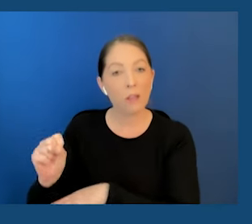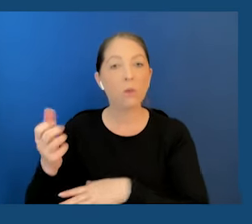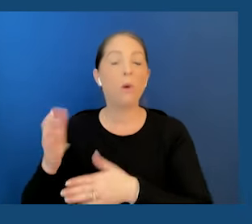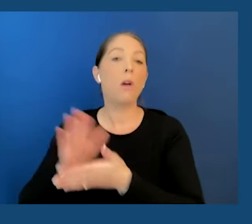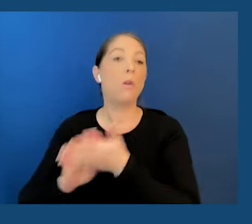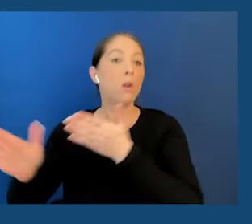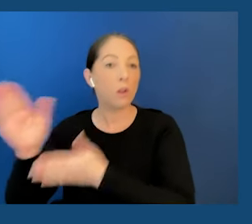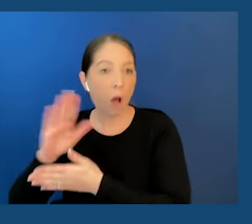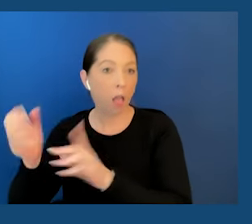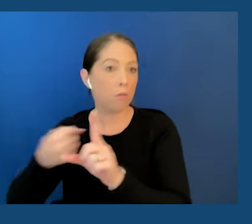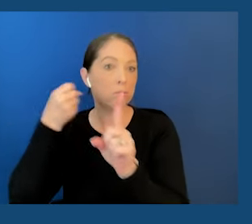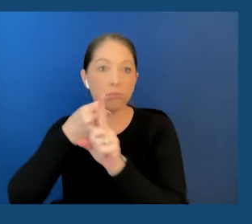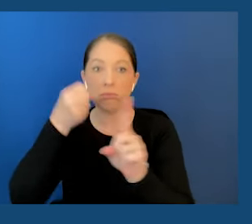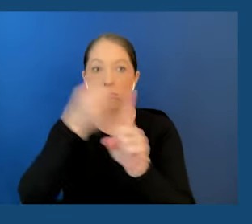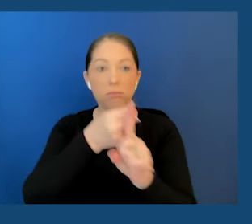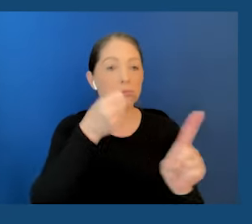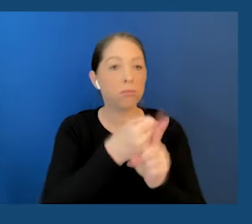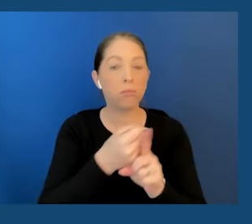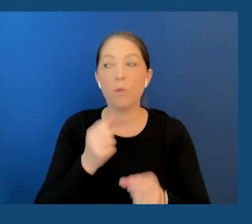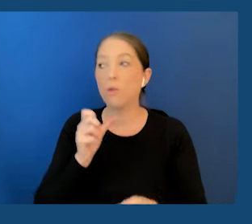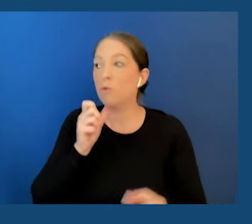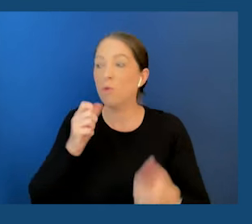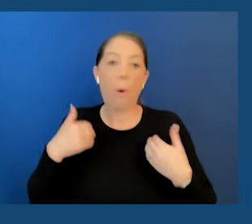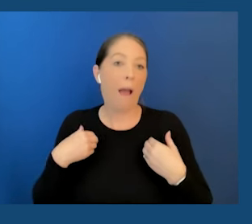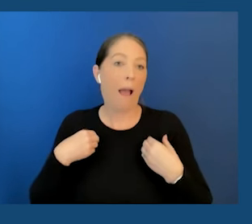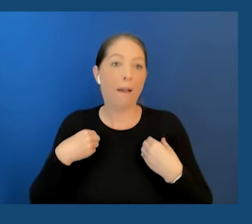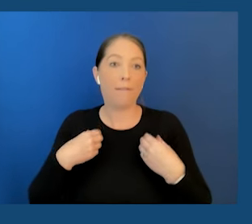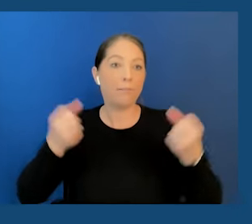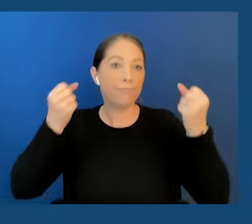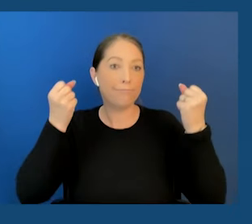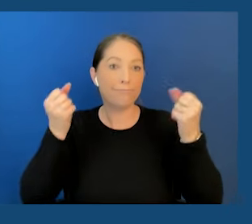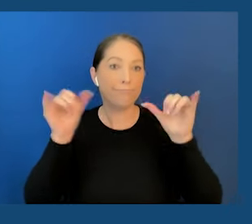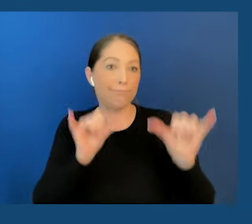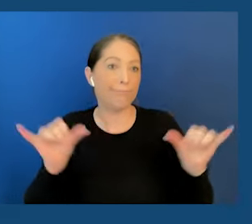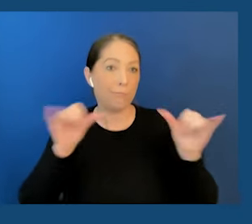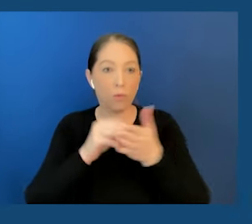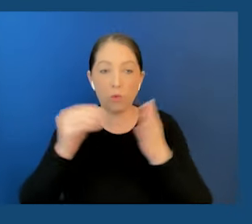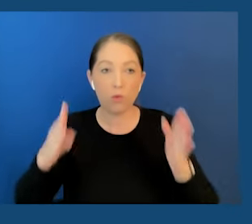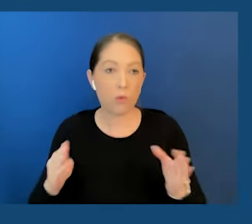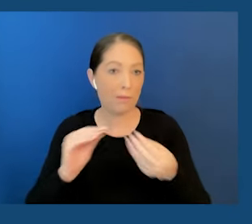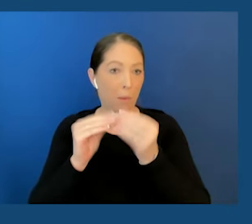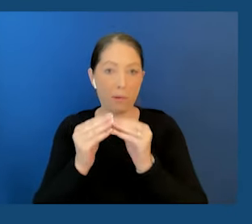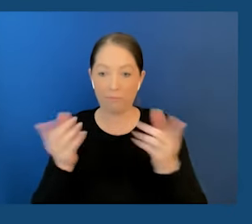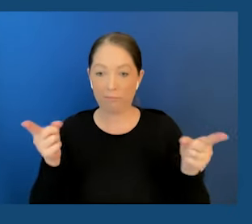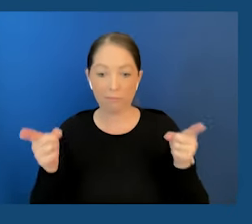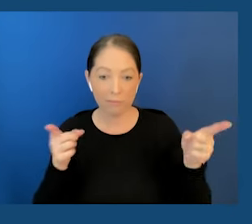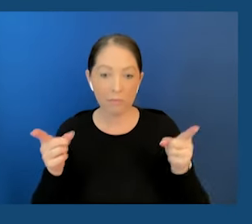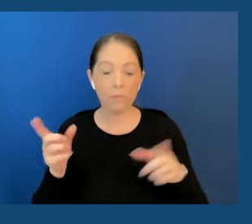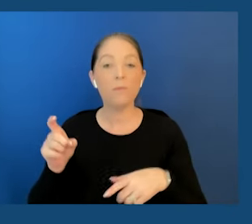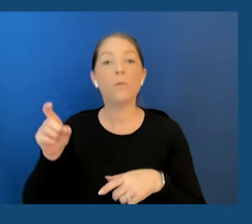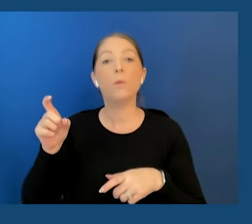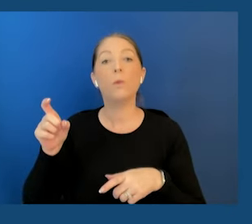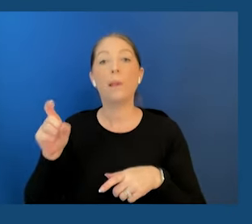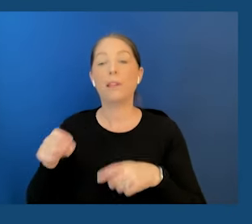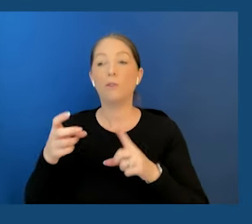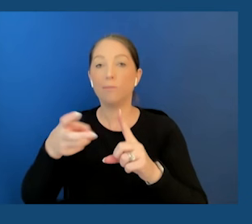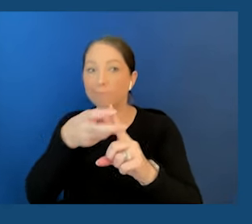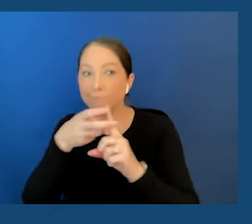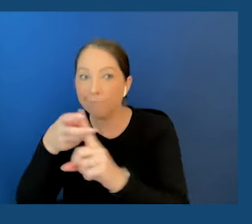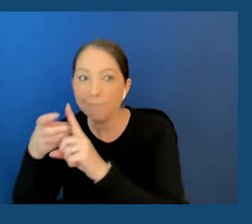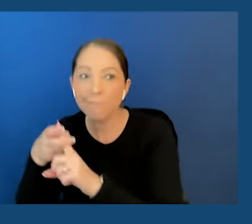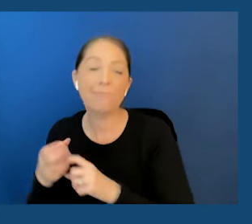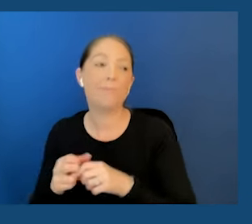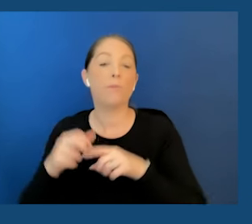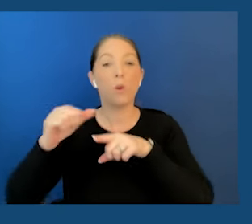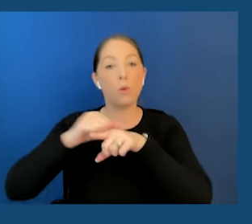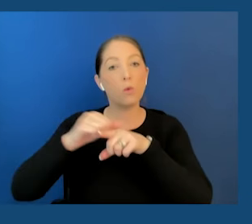hit, and we just don't have the numbers we used to have. And so we have to make them attractive. We have to have curriculum that's relevant. We have to train students for the